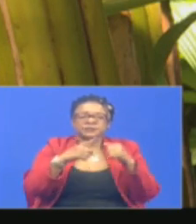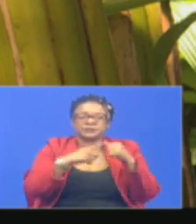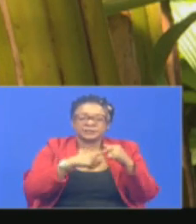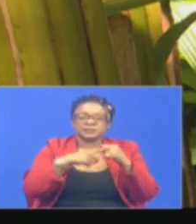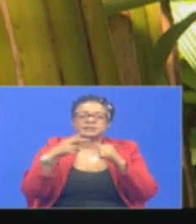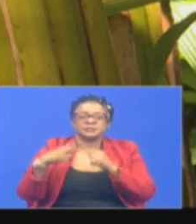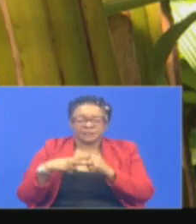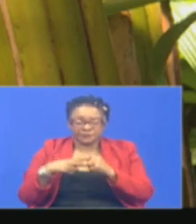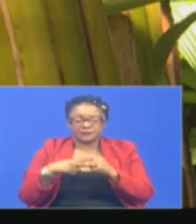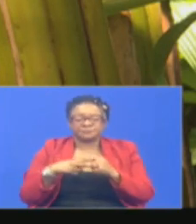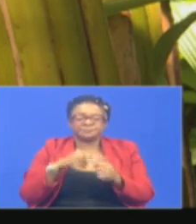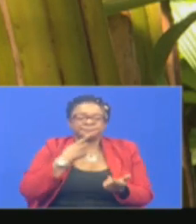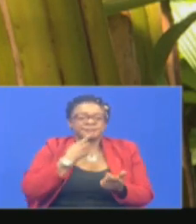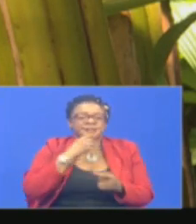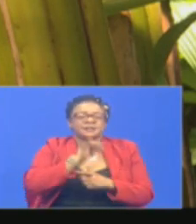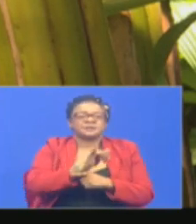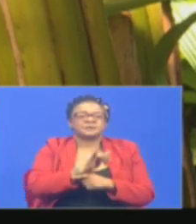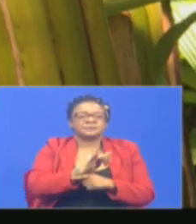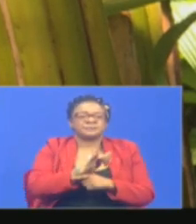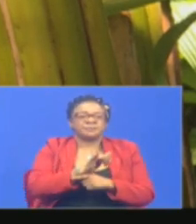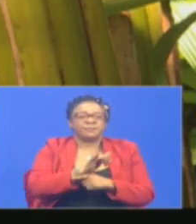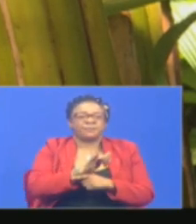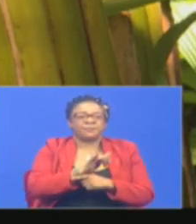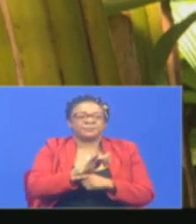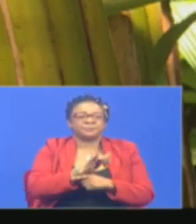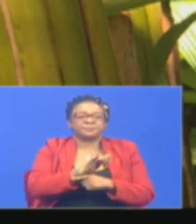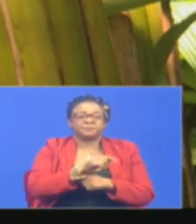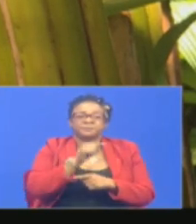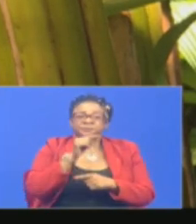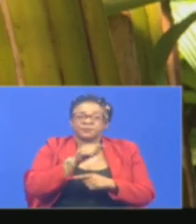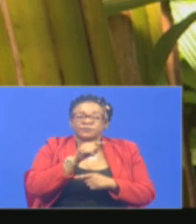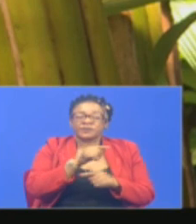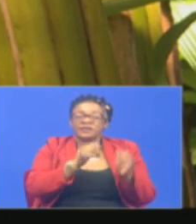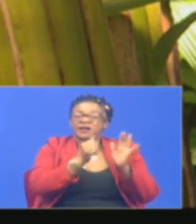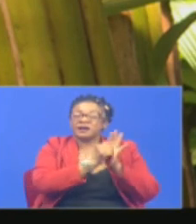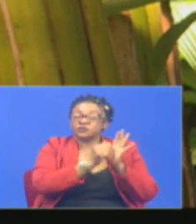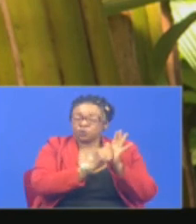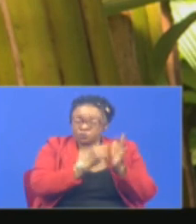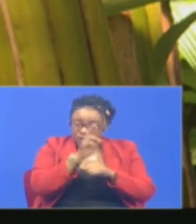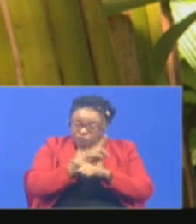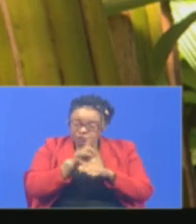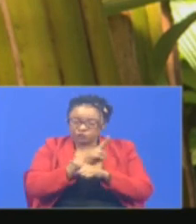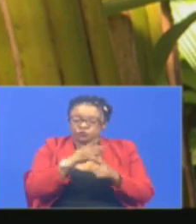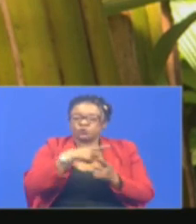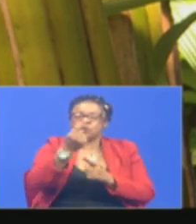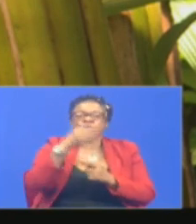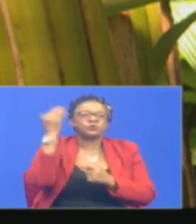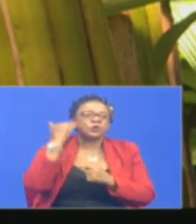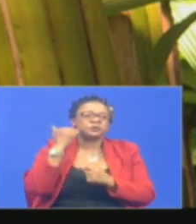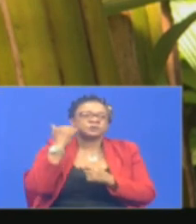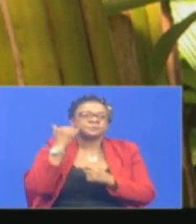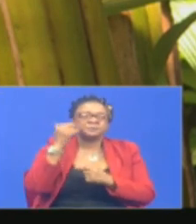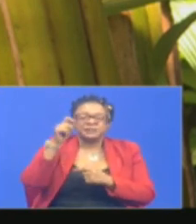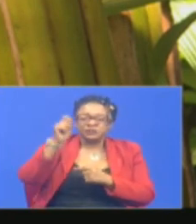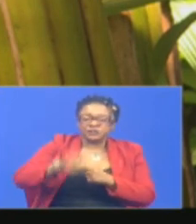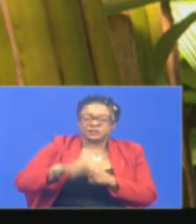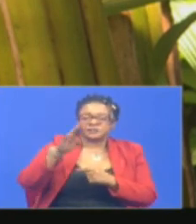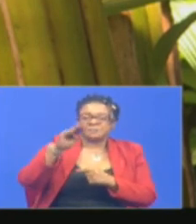5, 6, 7 says. And that is the article that we went to court on. And Justice Mativo gave the